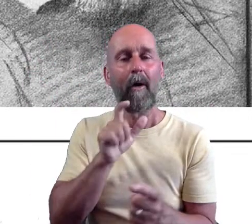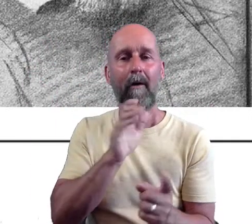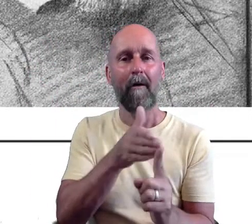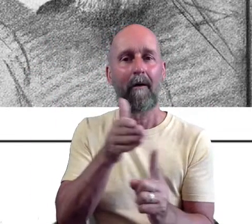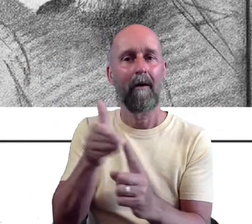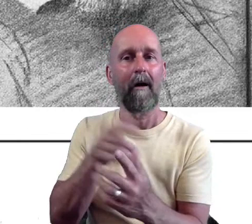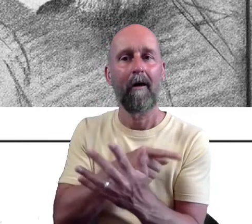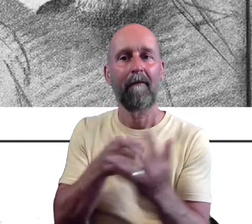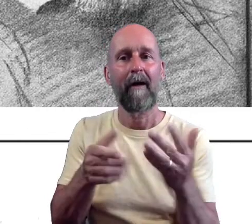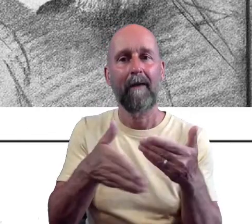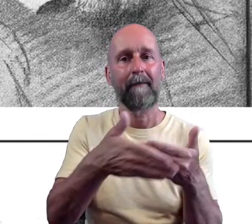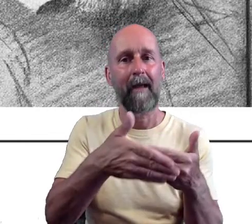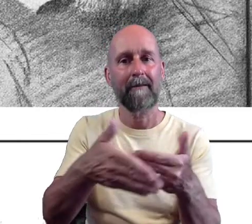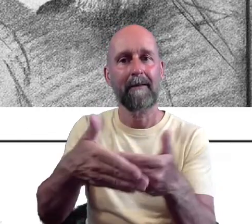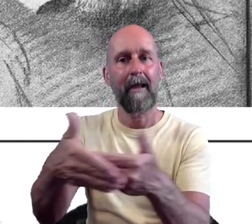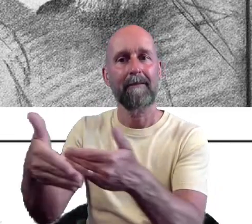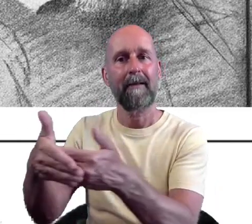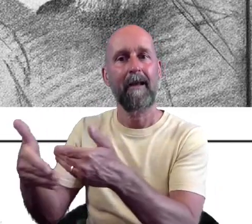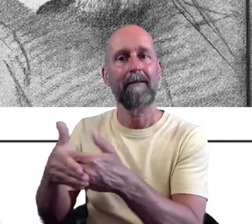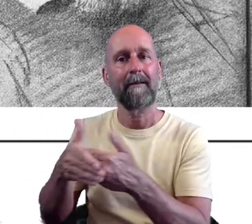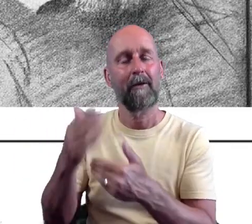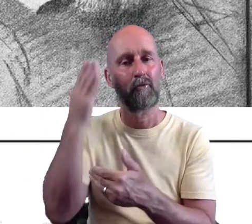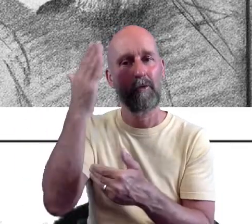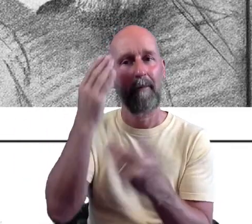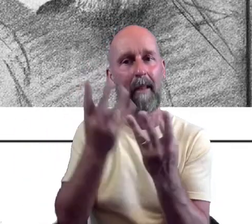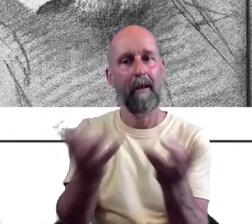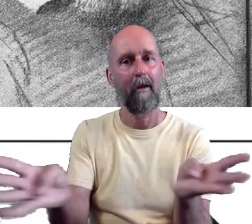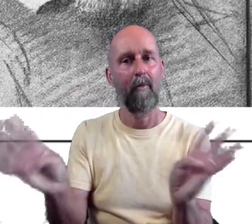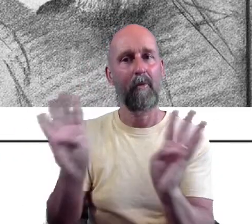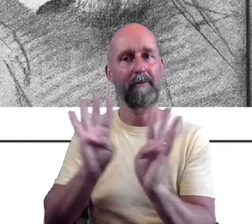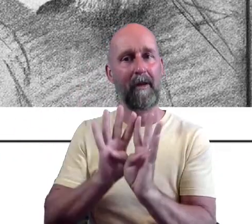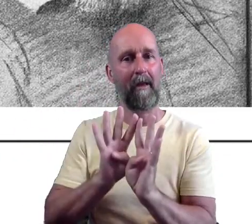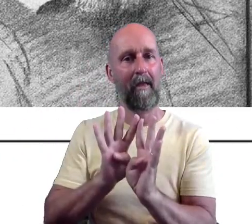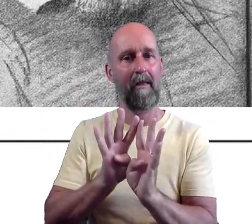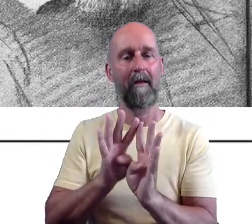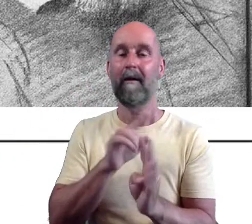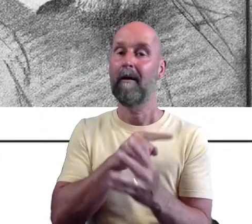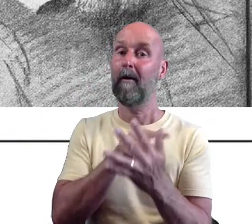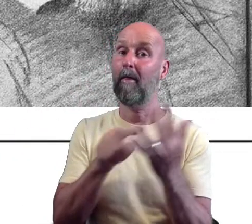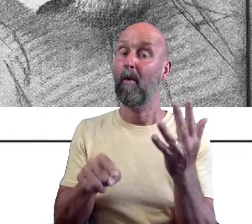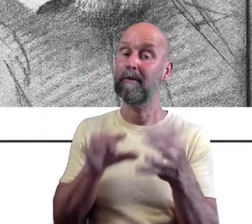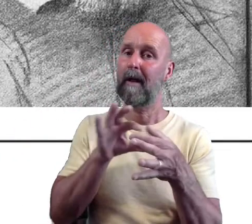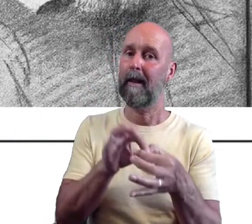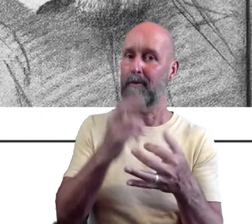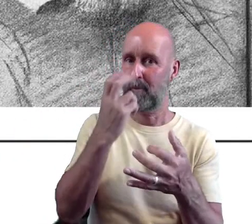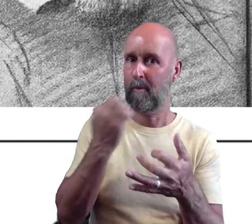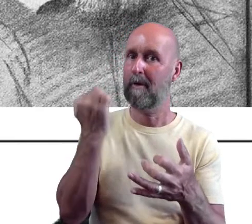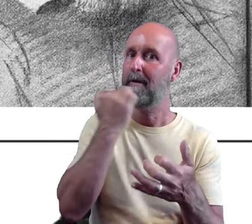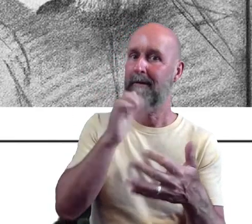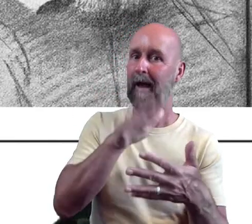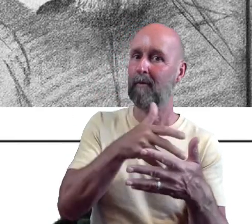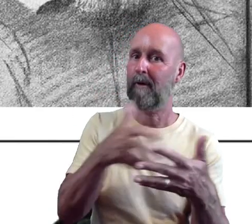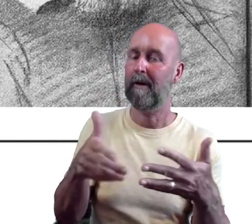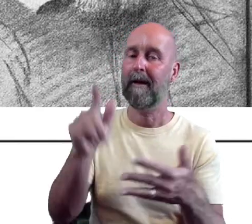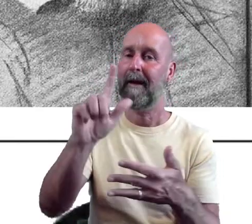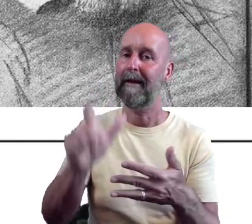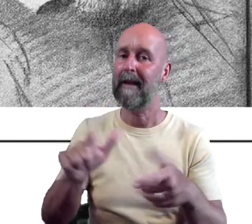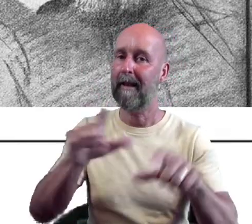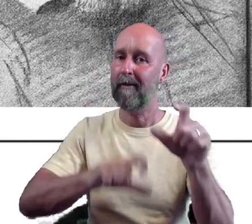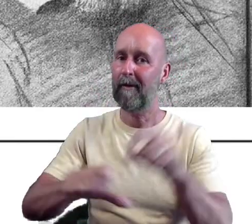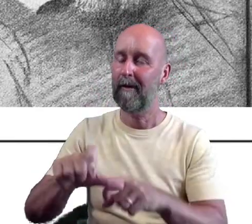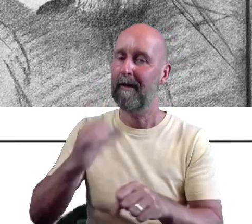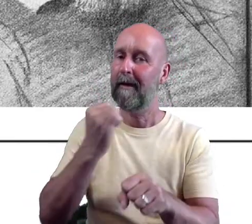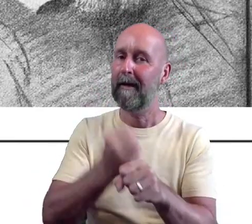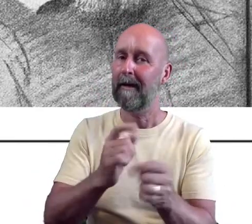gates located around Dreamland's perimeter. And these diary extracts describe the journey faced by Italian scientist Galileo as